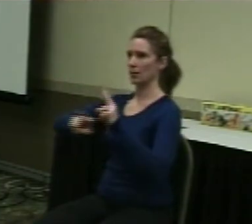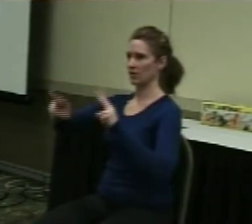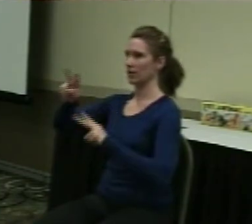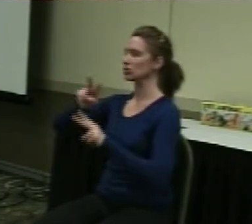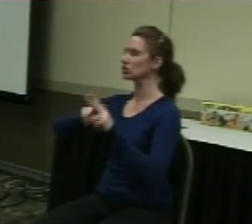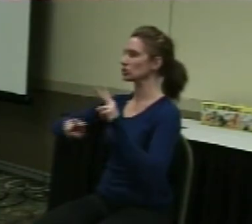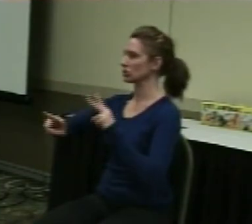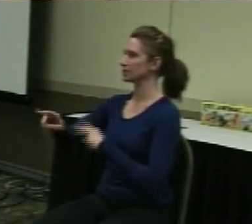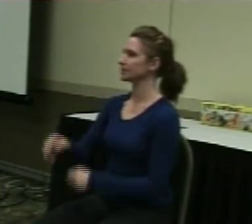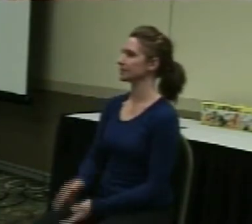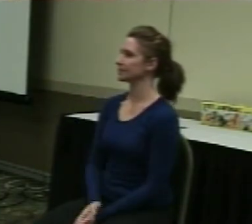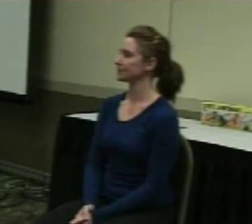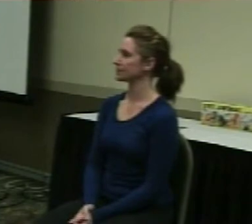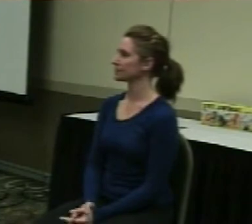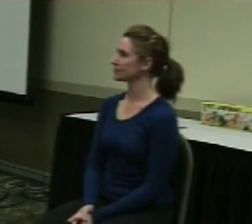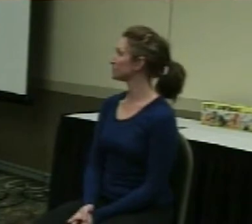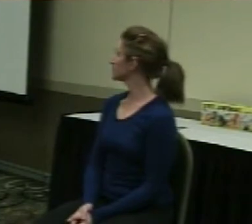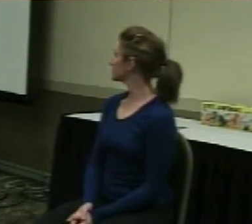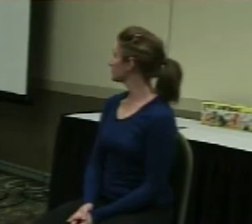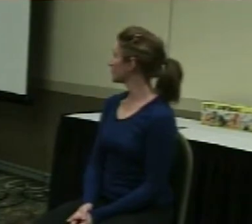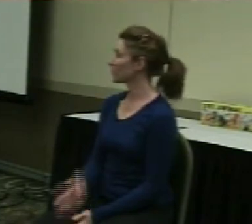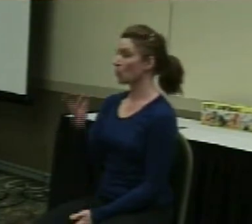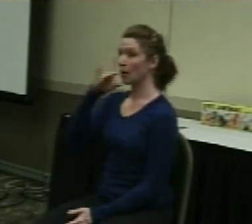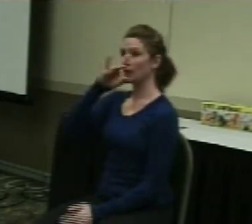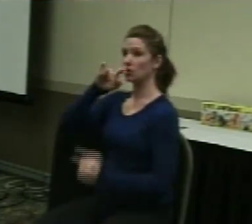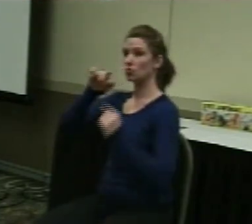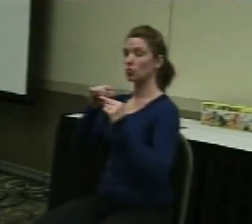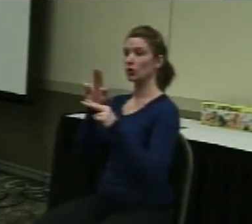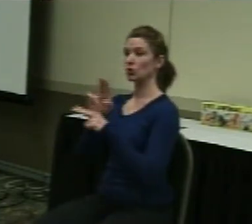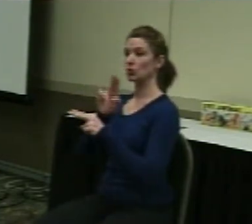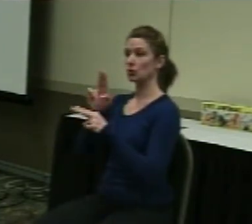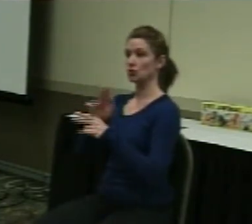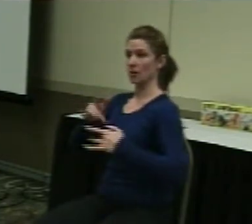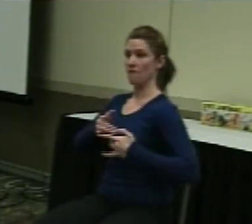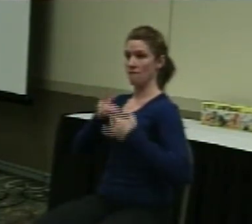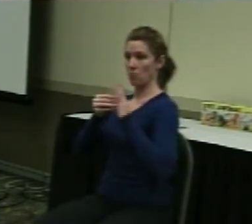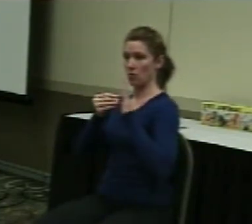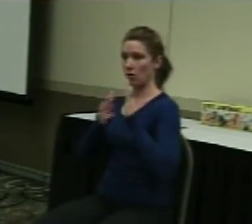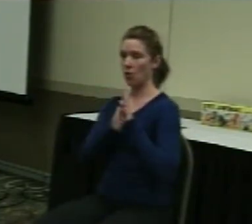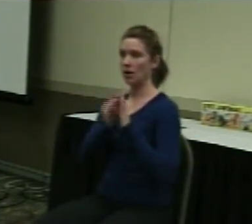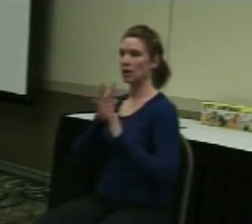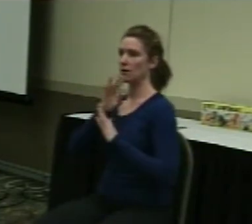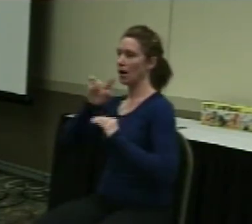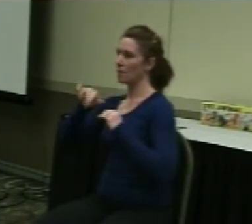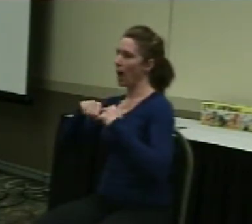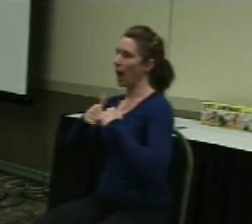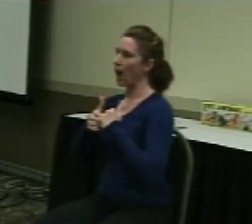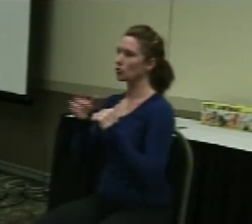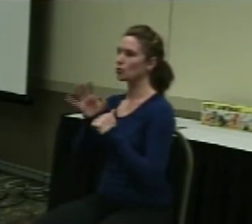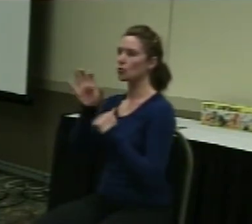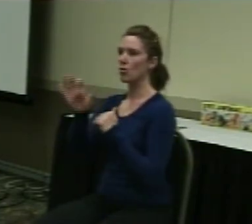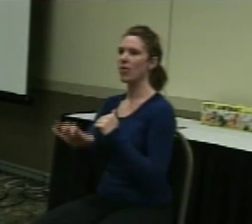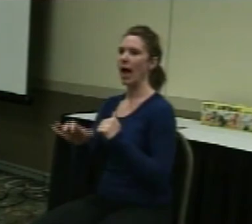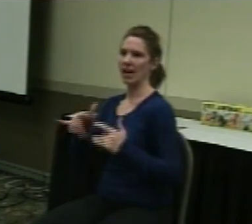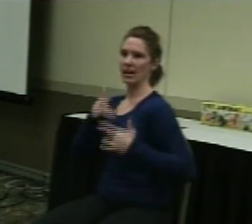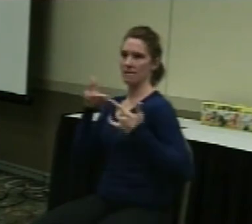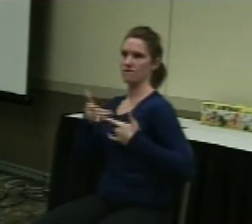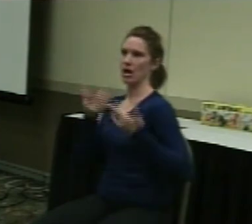direct observation. Because when you use event recording, and we'll talk about how to do that as